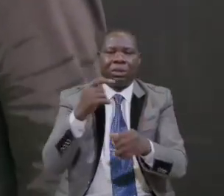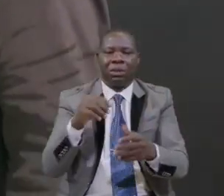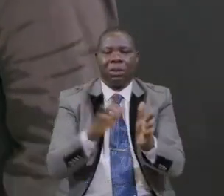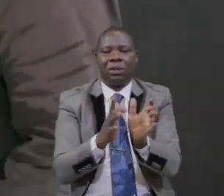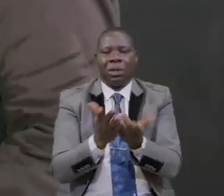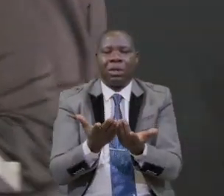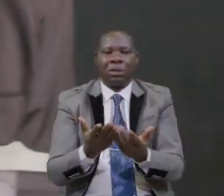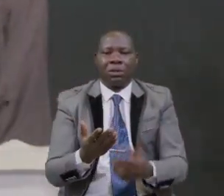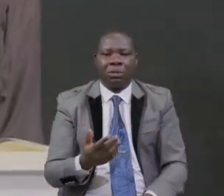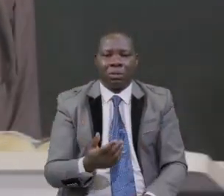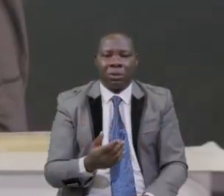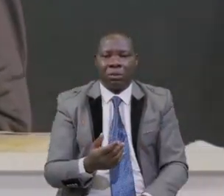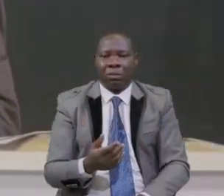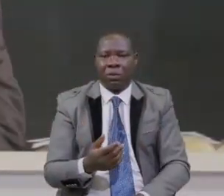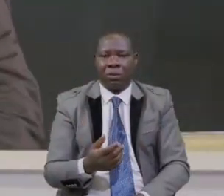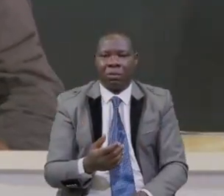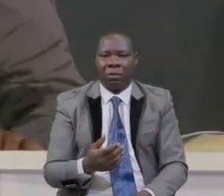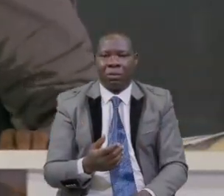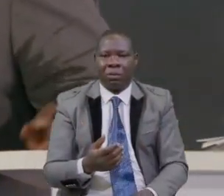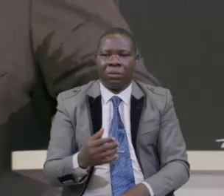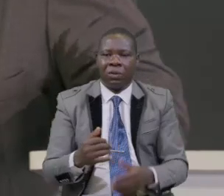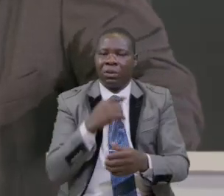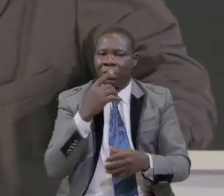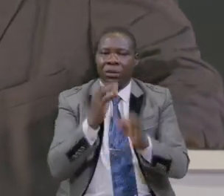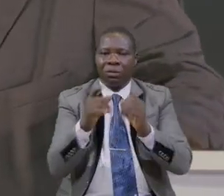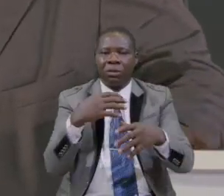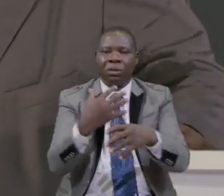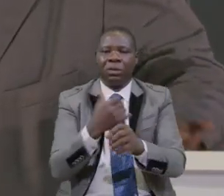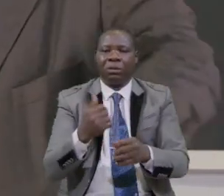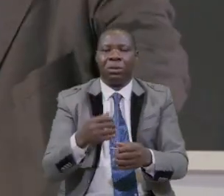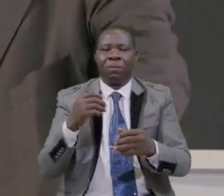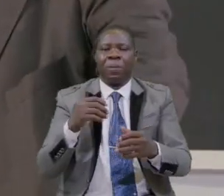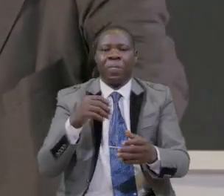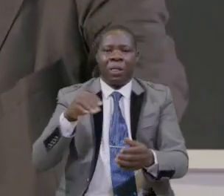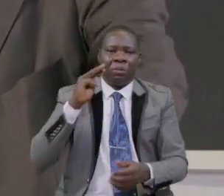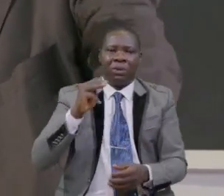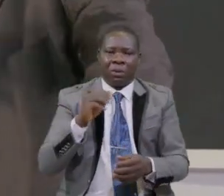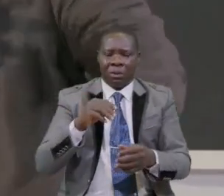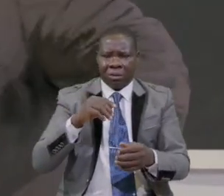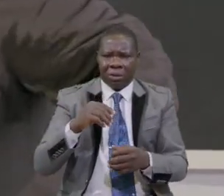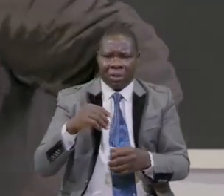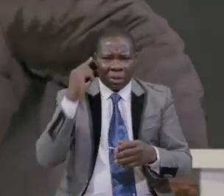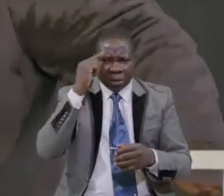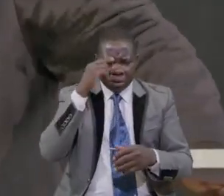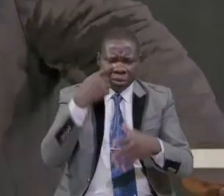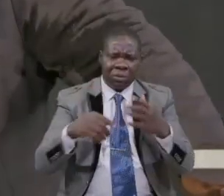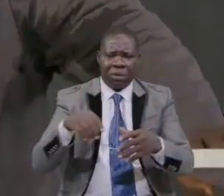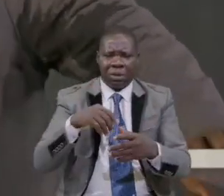say, if you give $1 million, guess what kind of miracle you will have. If you